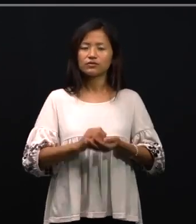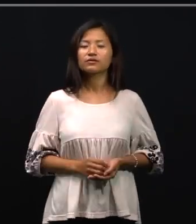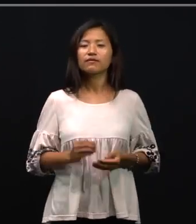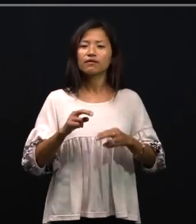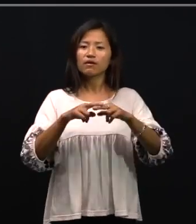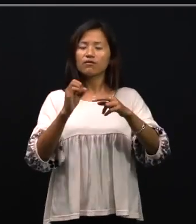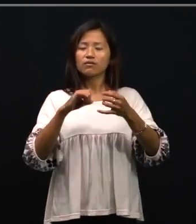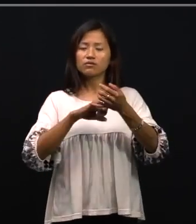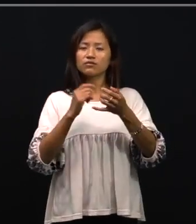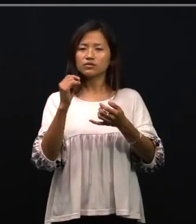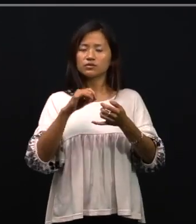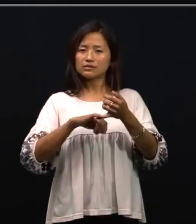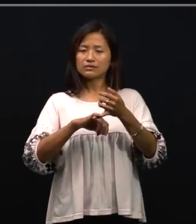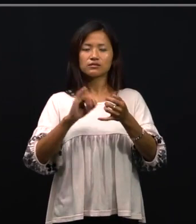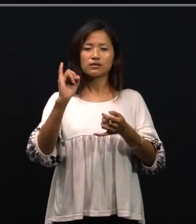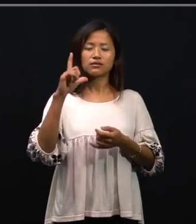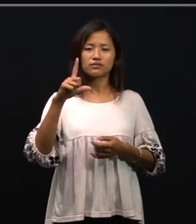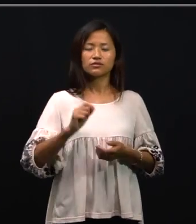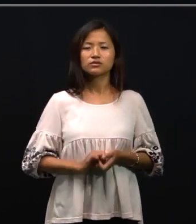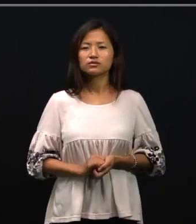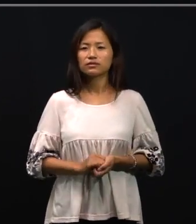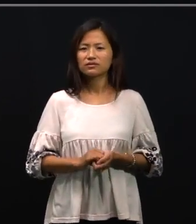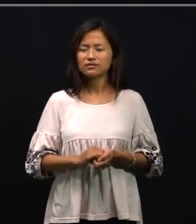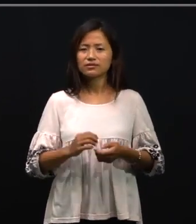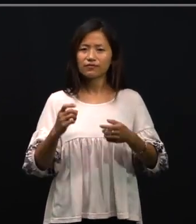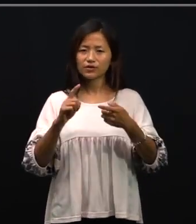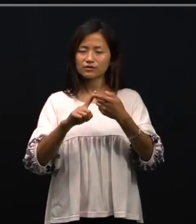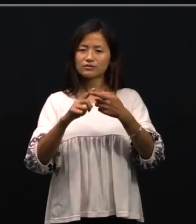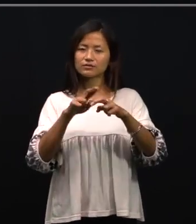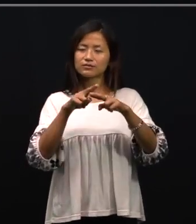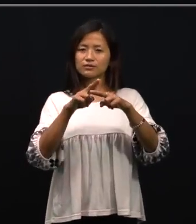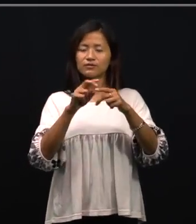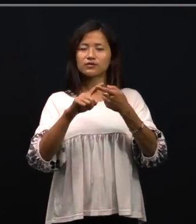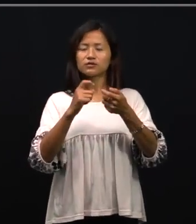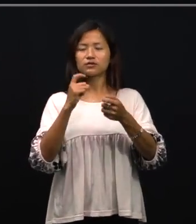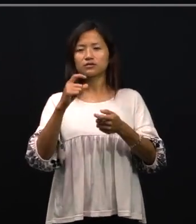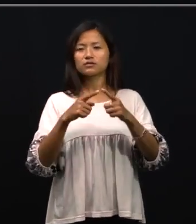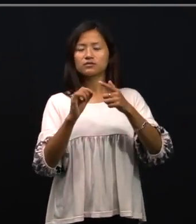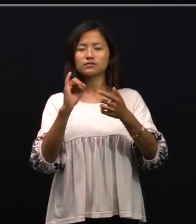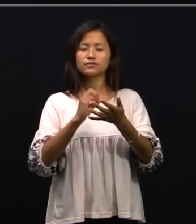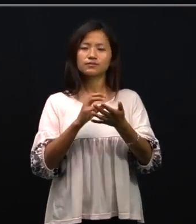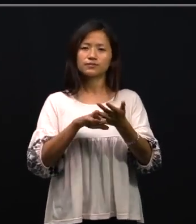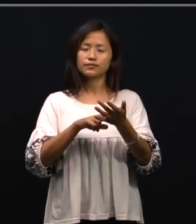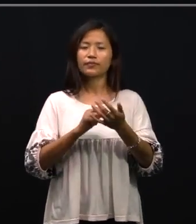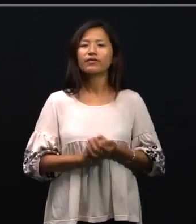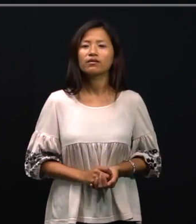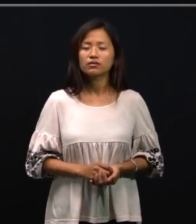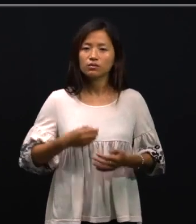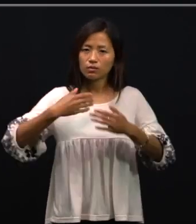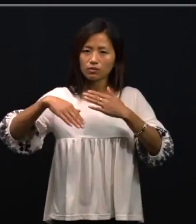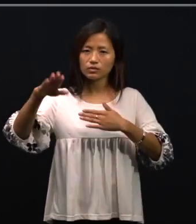fossils. But fossils are only a fraction of the plants and animals or the organisms that have gone